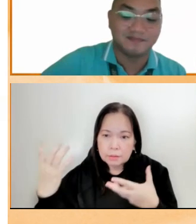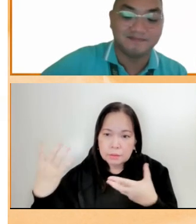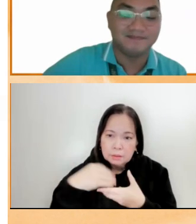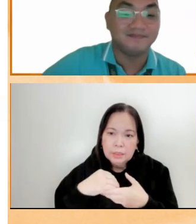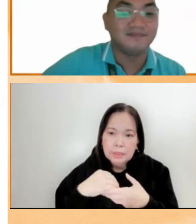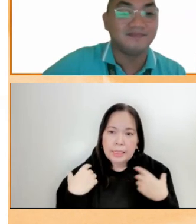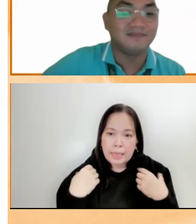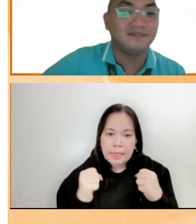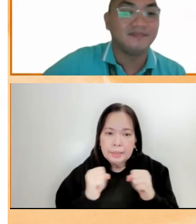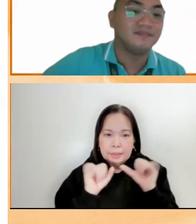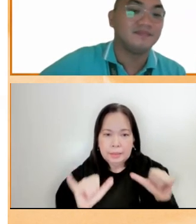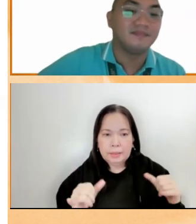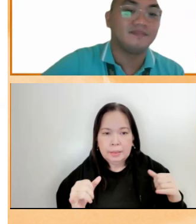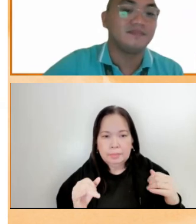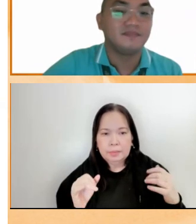approach.